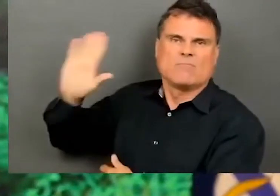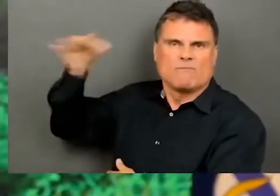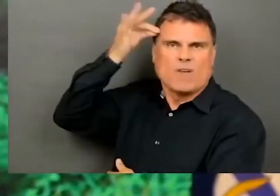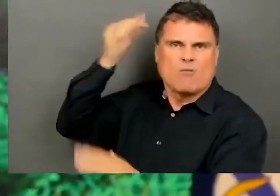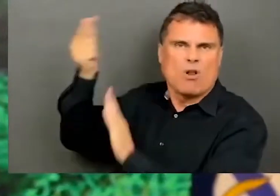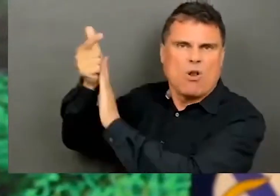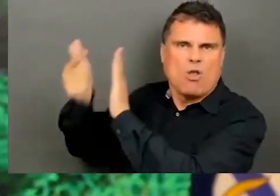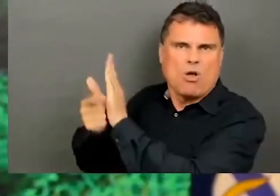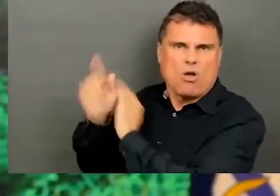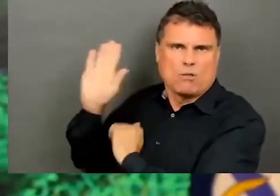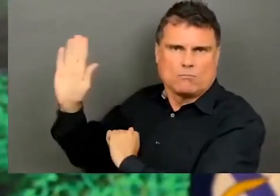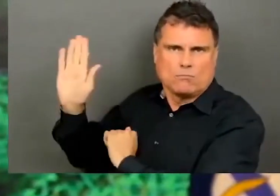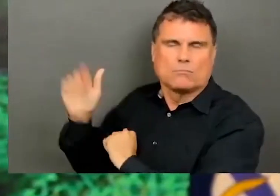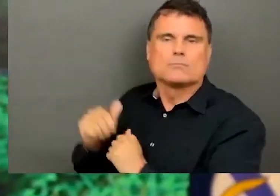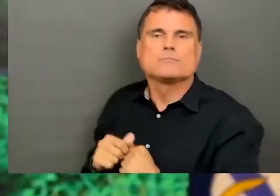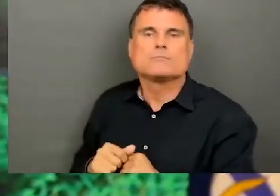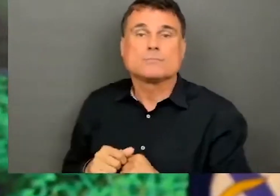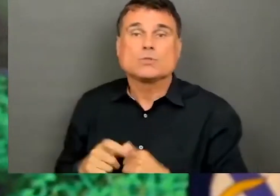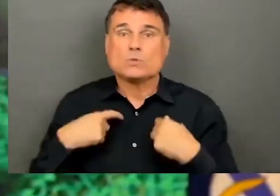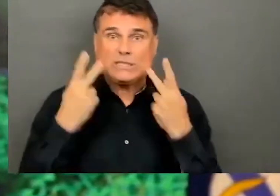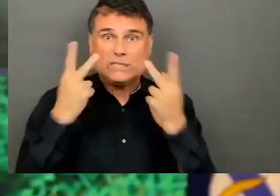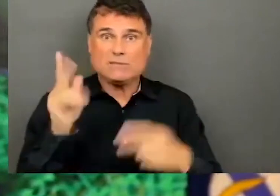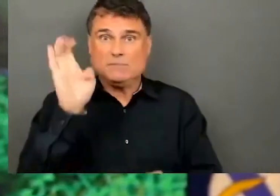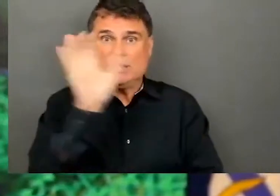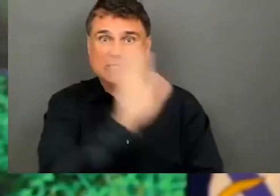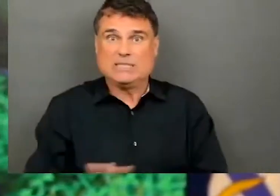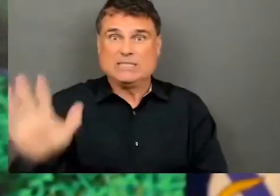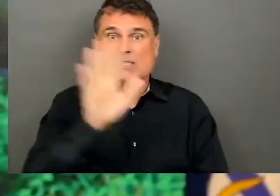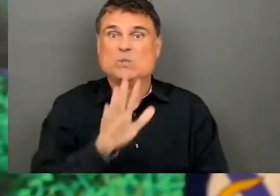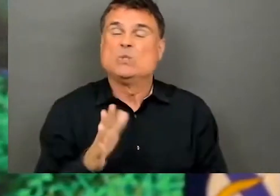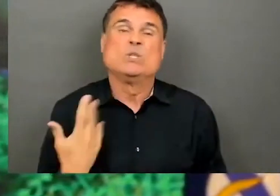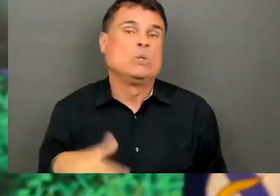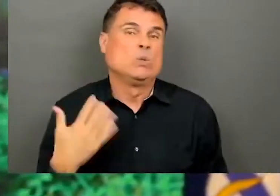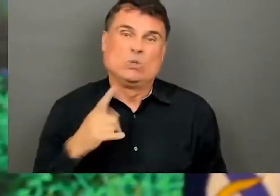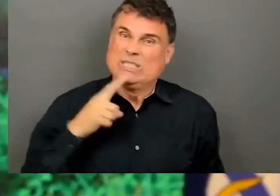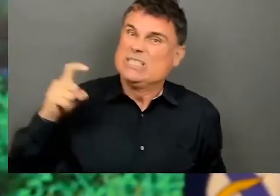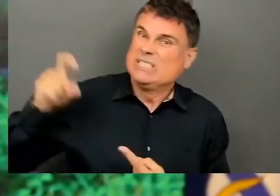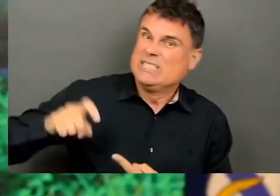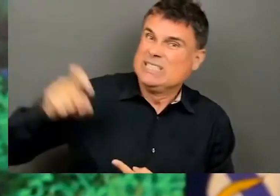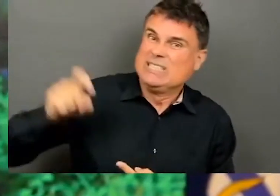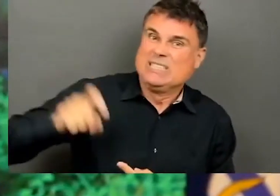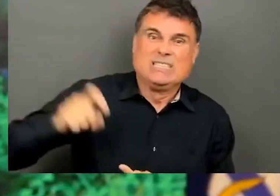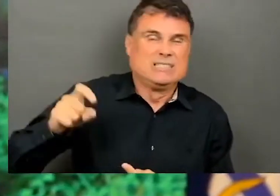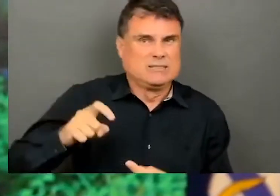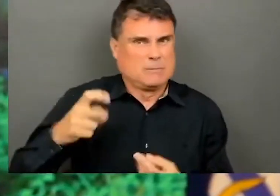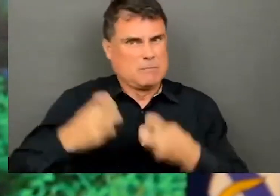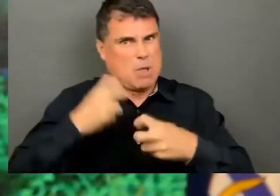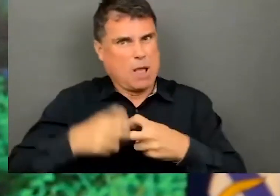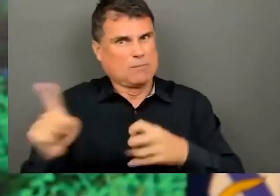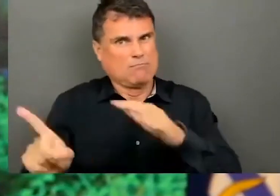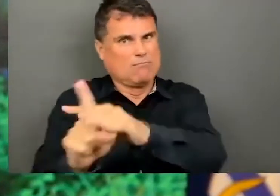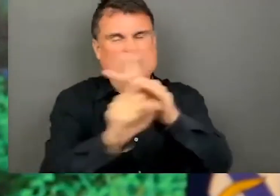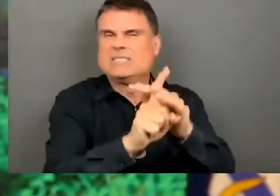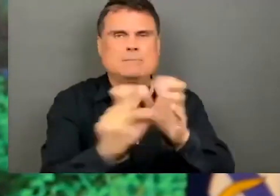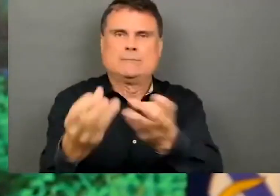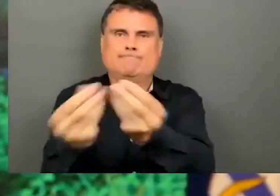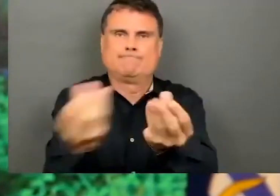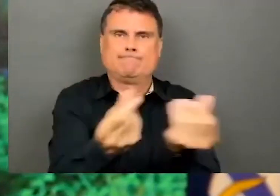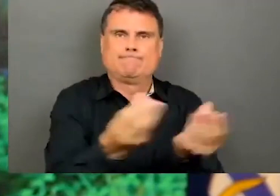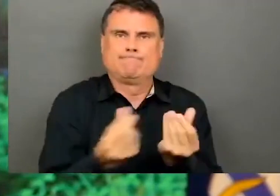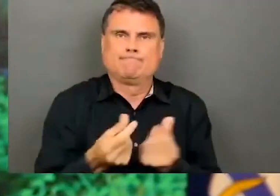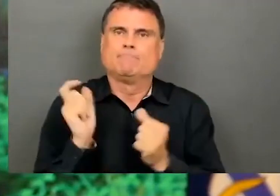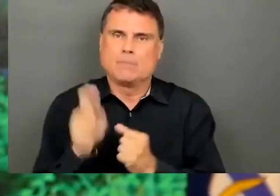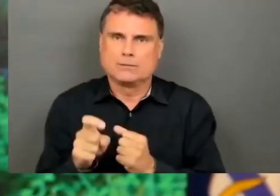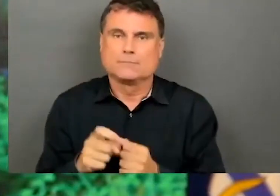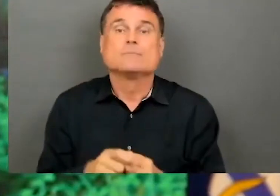urgent need for solutions and supporting patient safety and prescribers at every step of the way. During the first